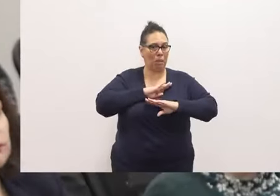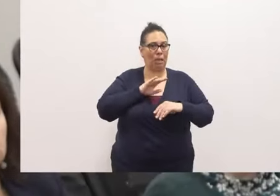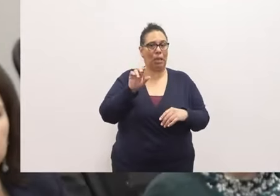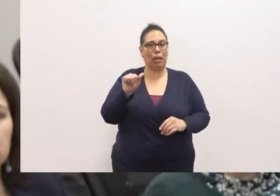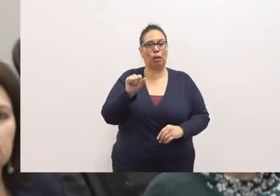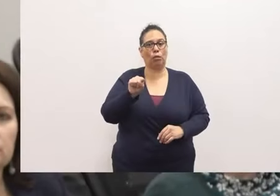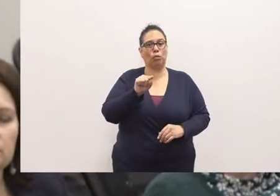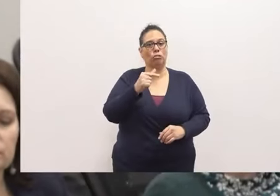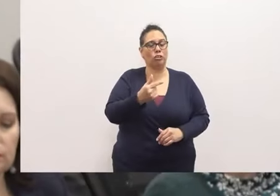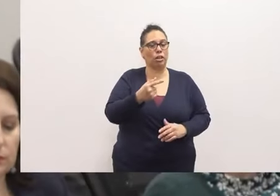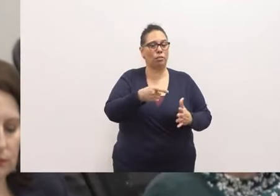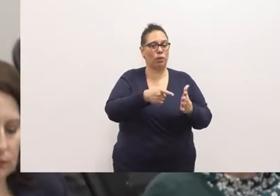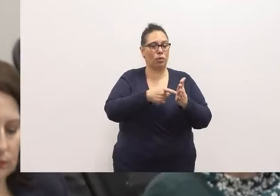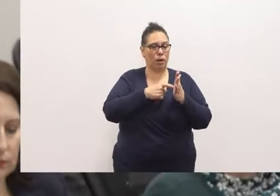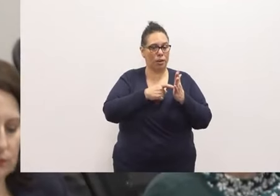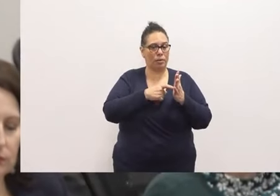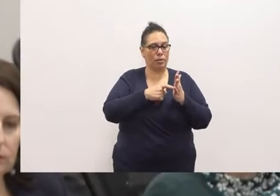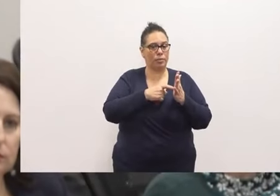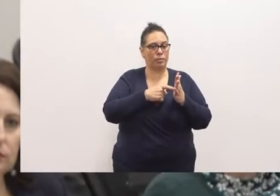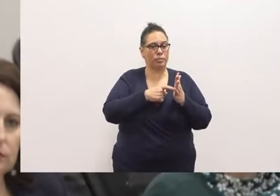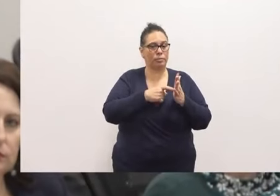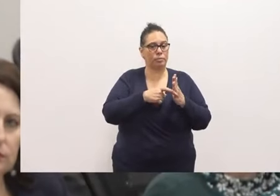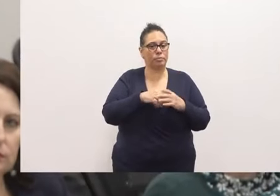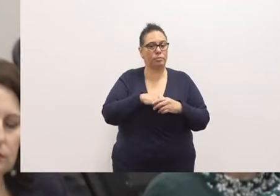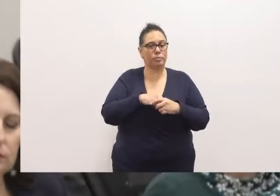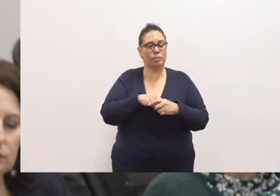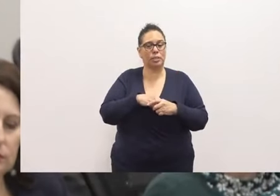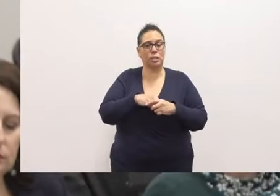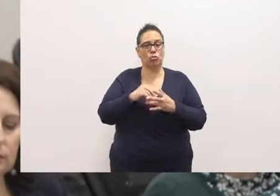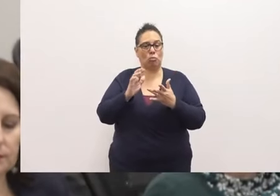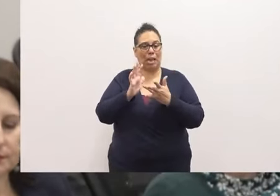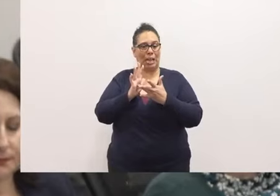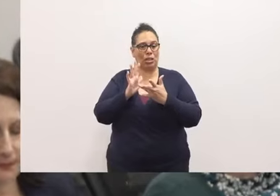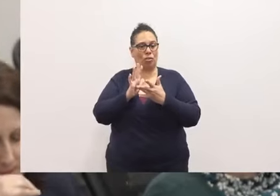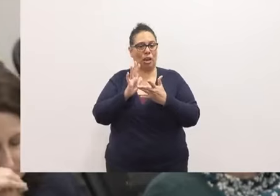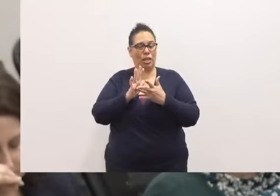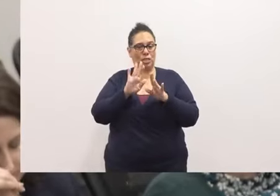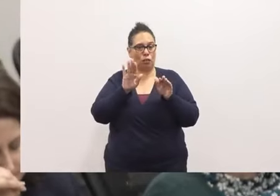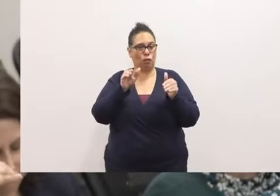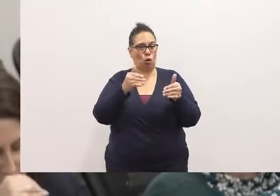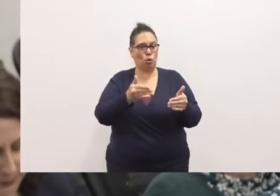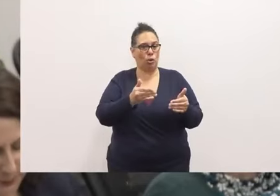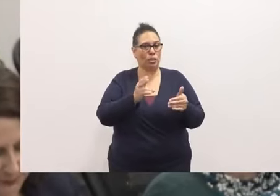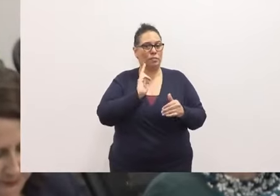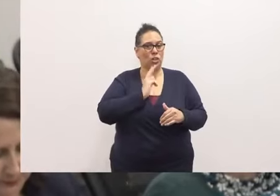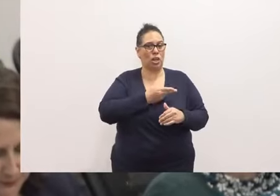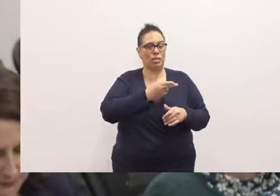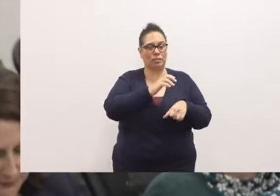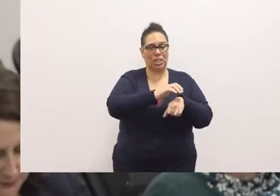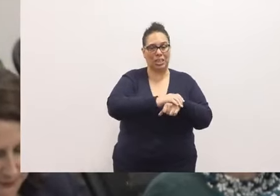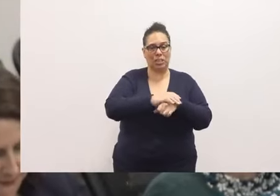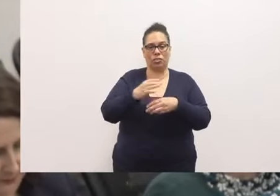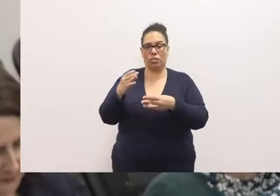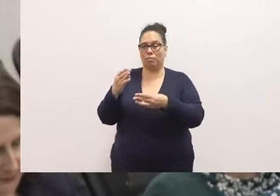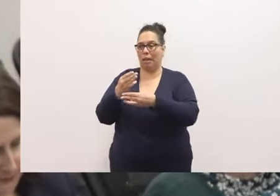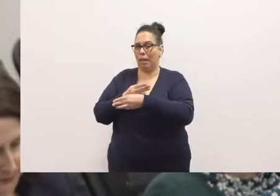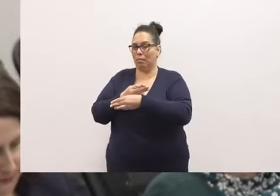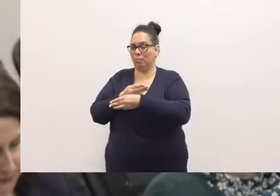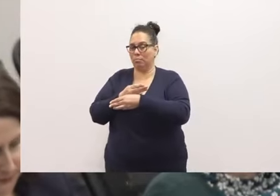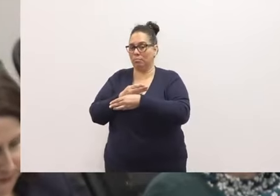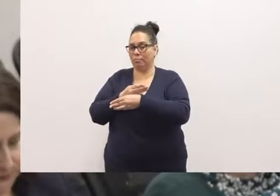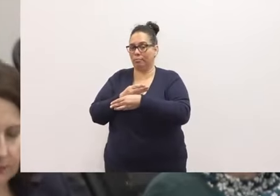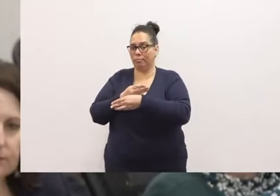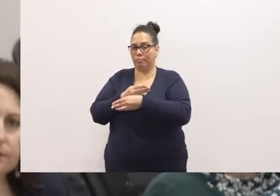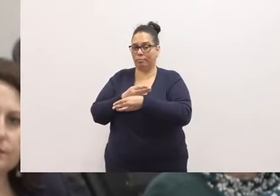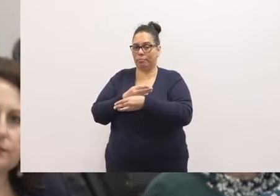requirement by the time they get to ninth grade is high. So ninth grade is definitely a focus for us for English and math. Why math? Math is,